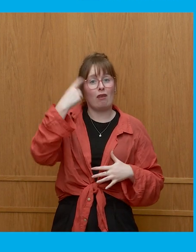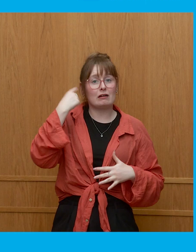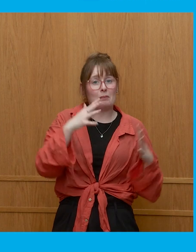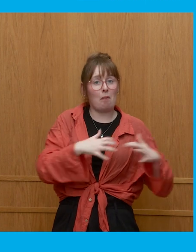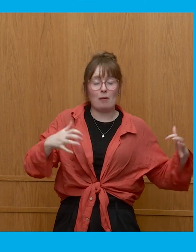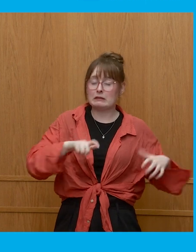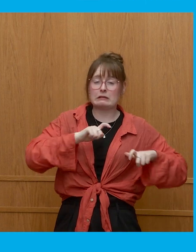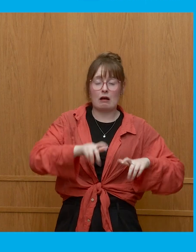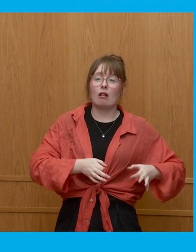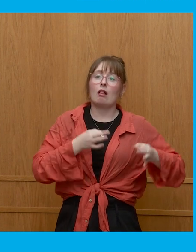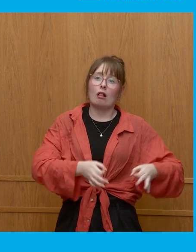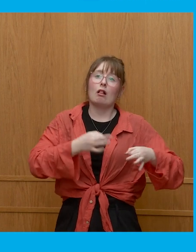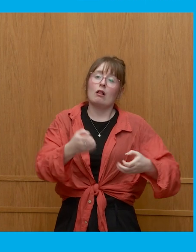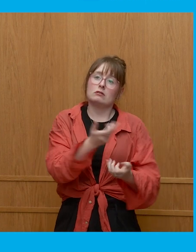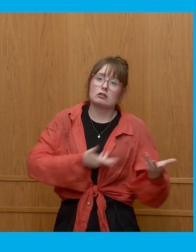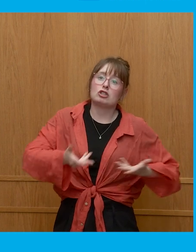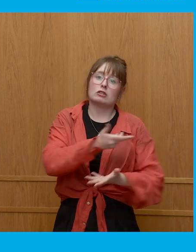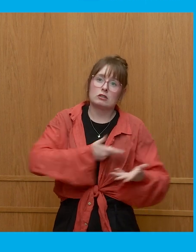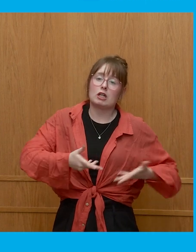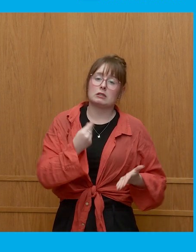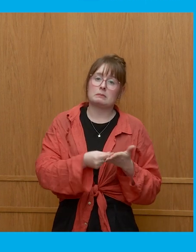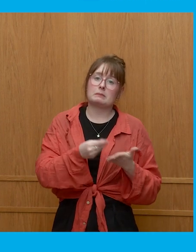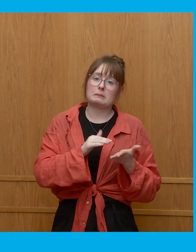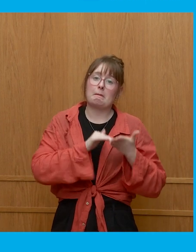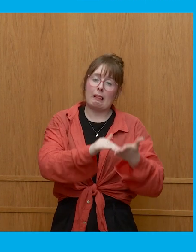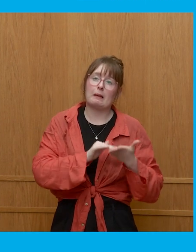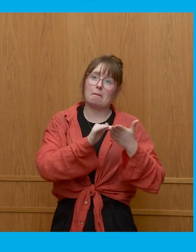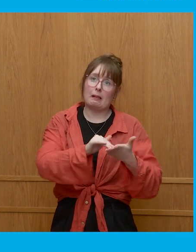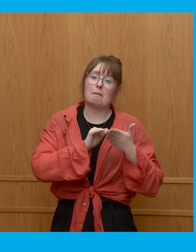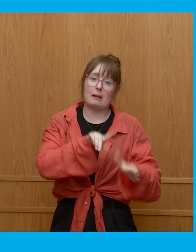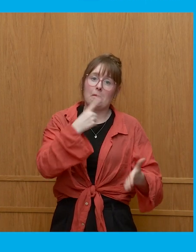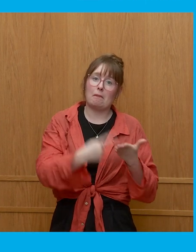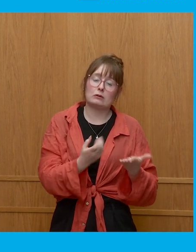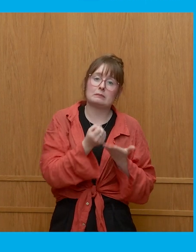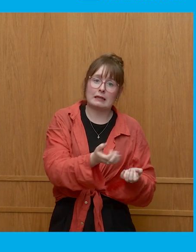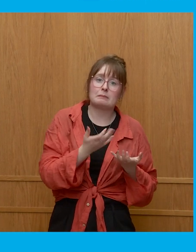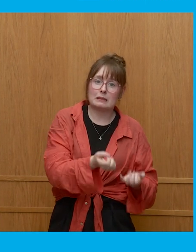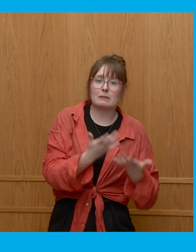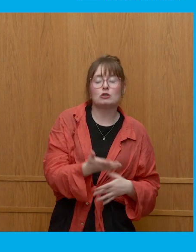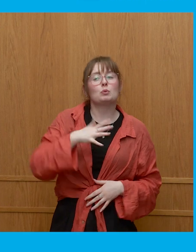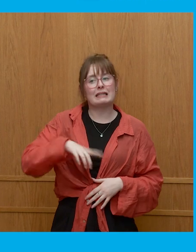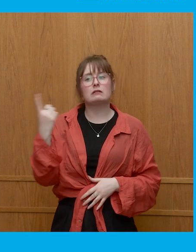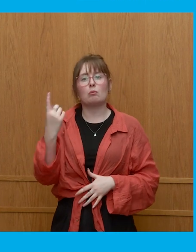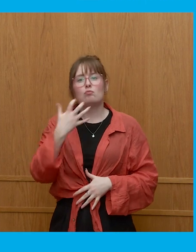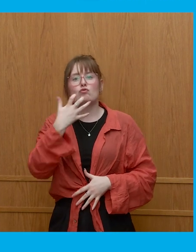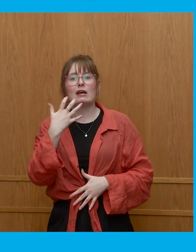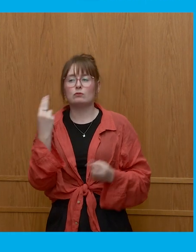on, costing millions to keep going, as you no doubt work in it every day. So it needs that bravery right at the top of the